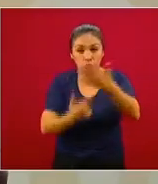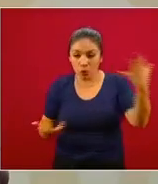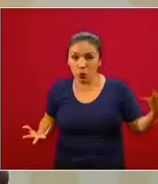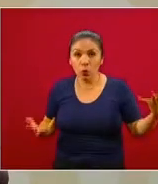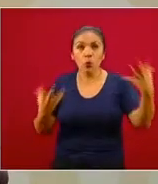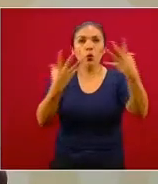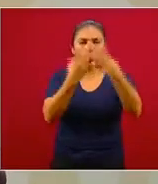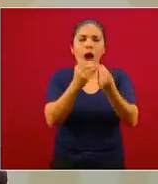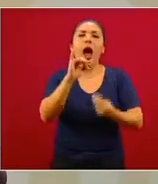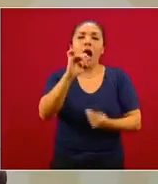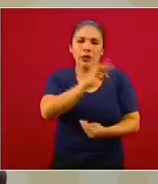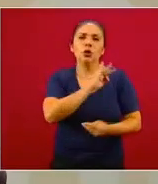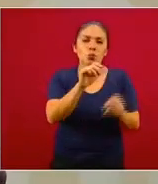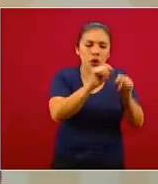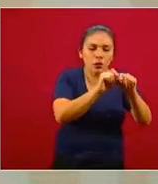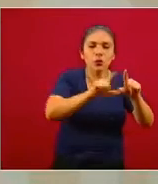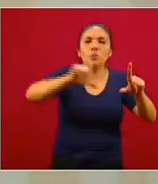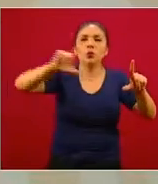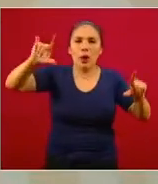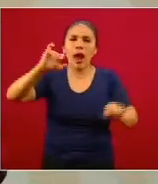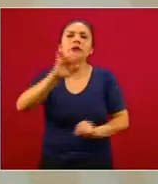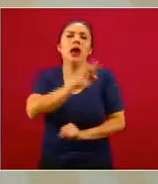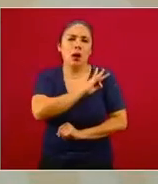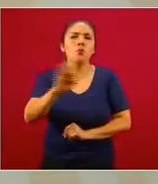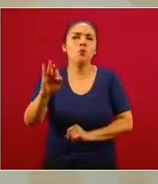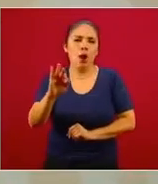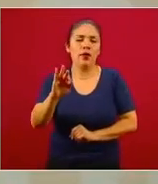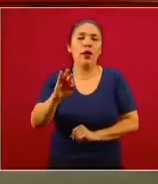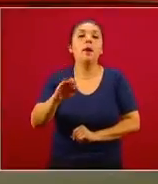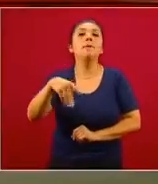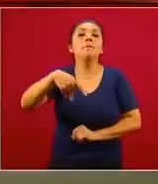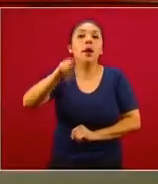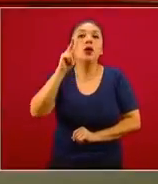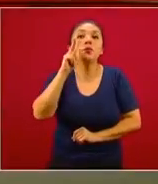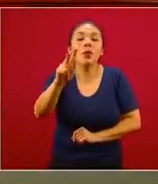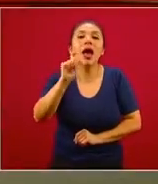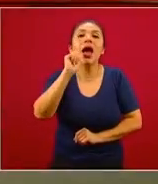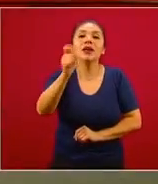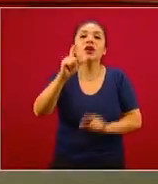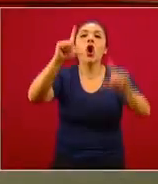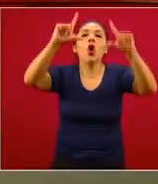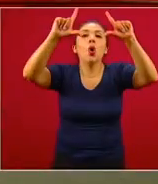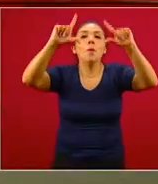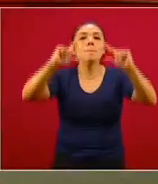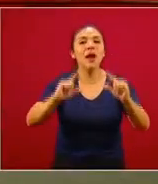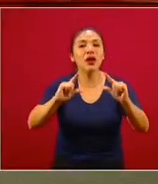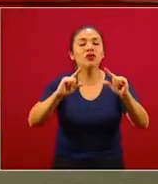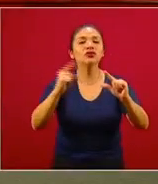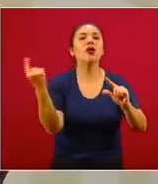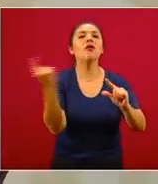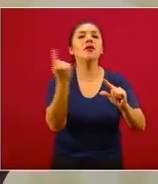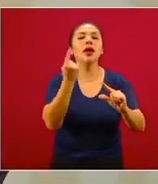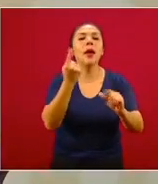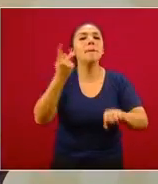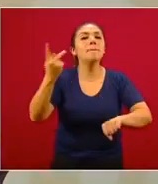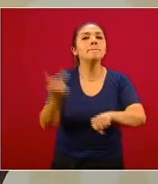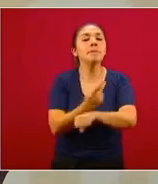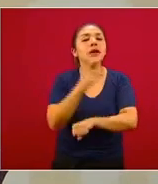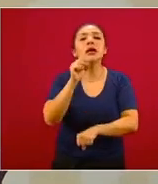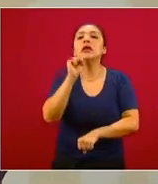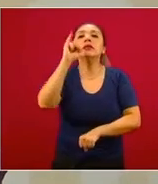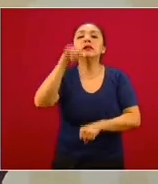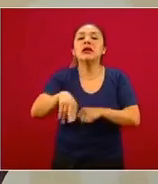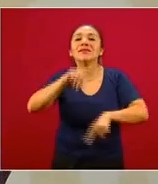add up all our cases, we could have a curve in the country. But we're going to see that it would be a lot less if we hadn't taken